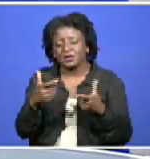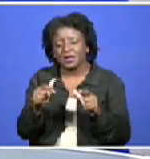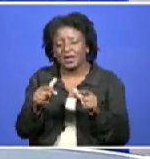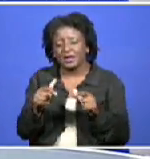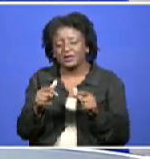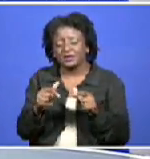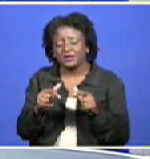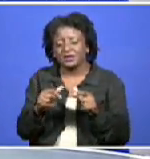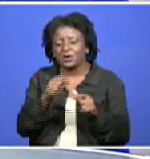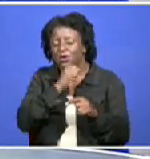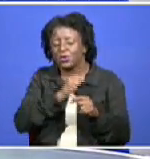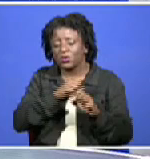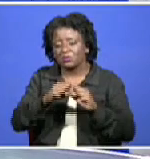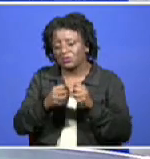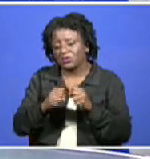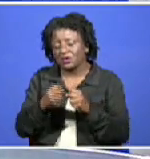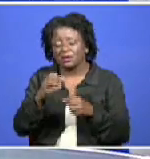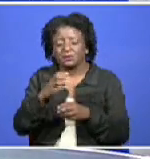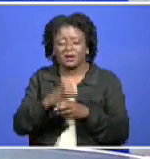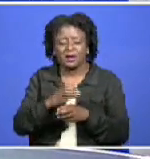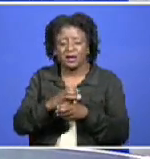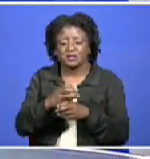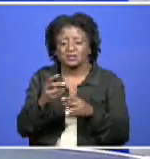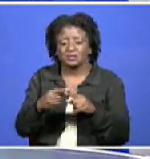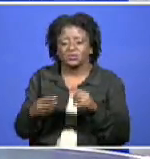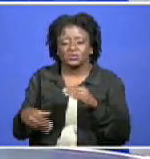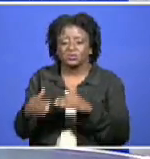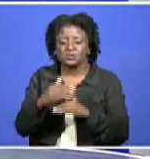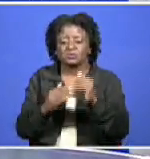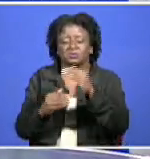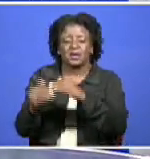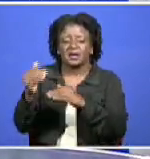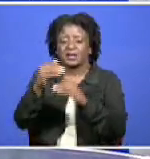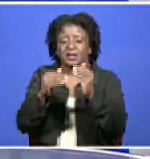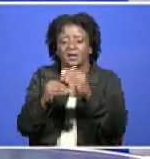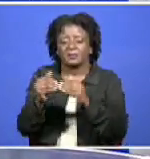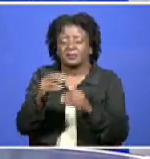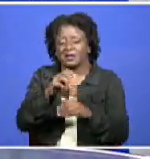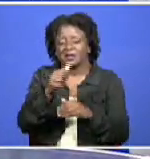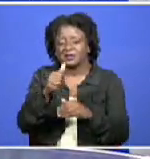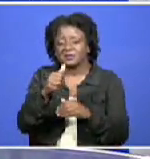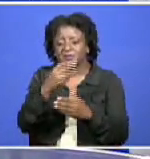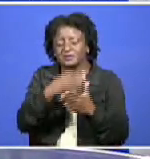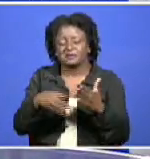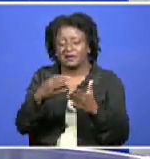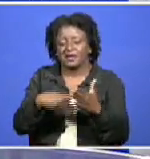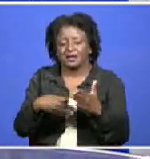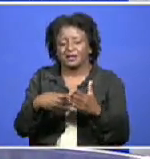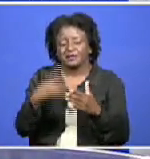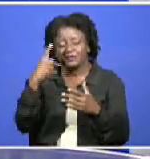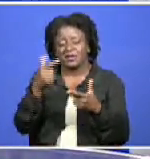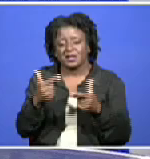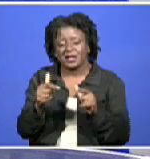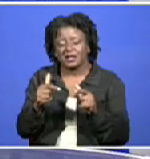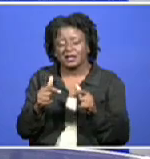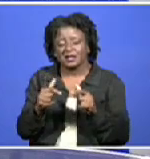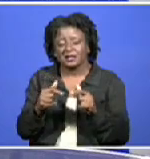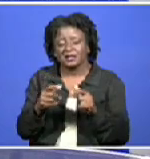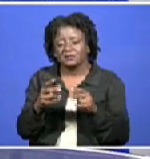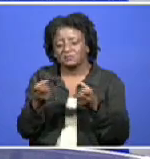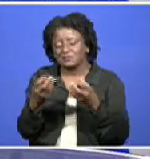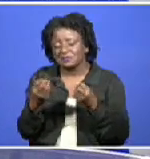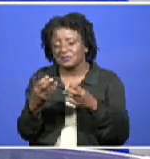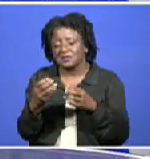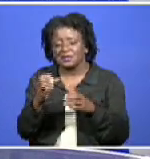accumulate. The third defendant was also fined $350 for allowing numerous derelict vehicles and garbage to